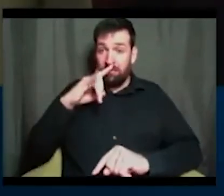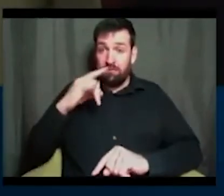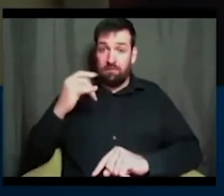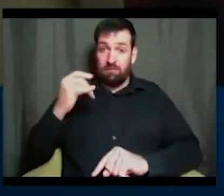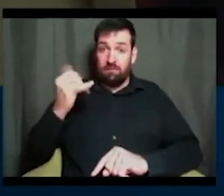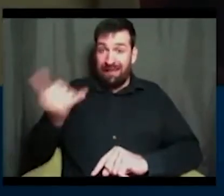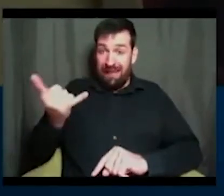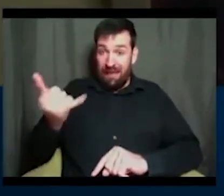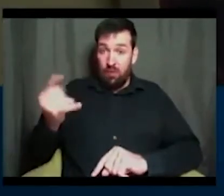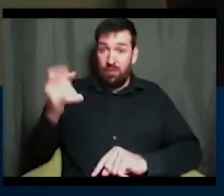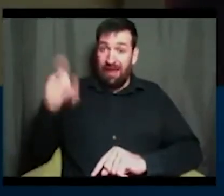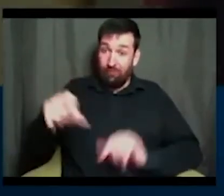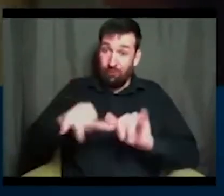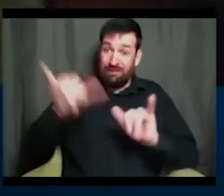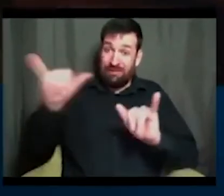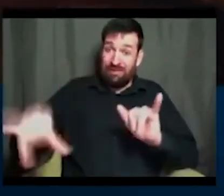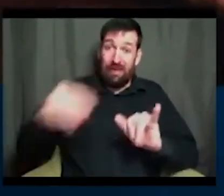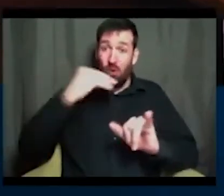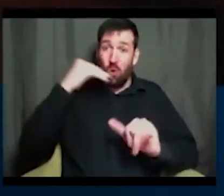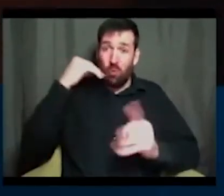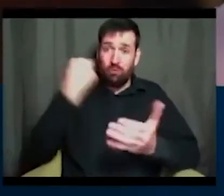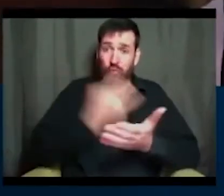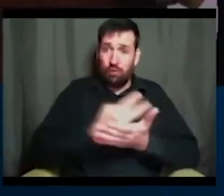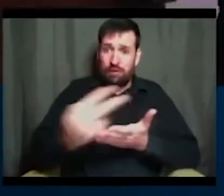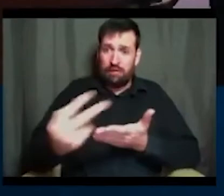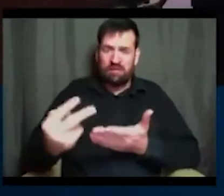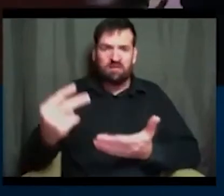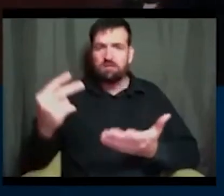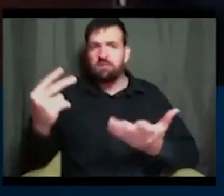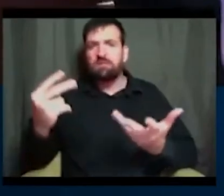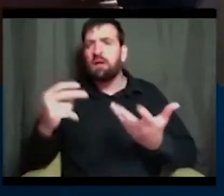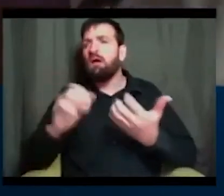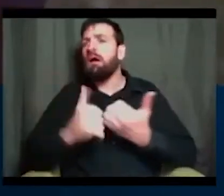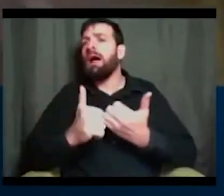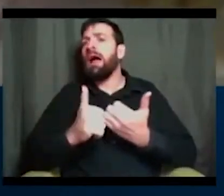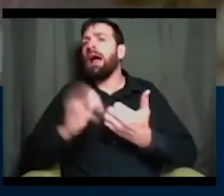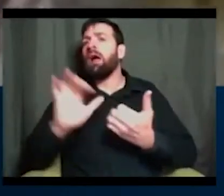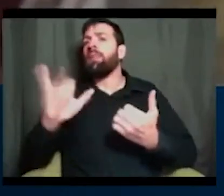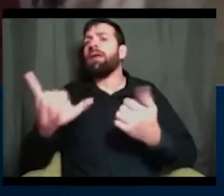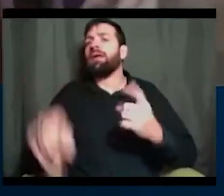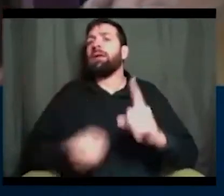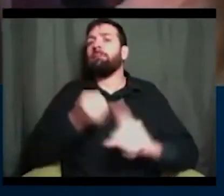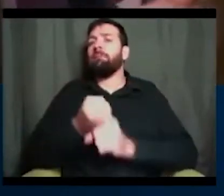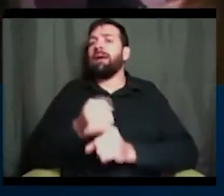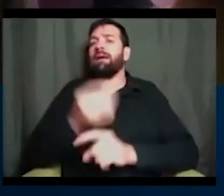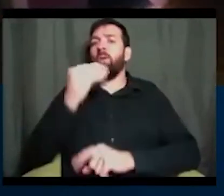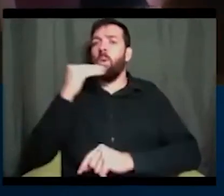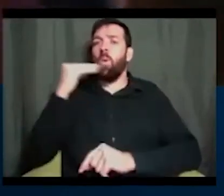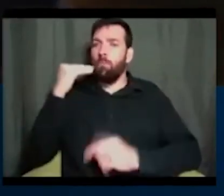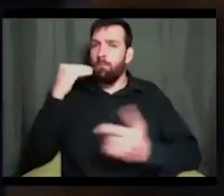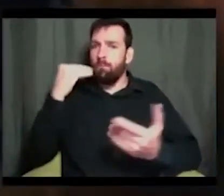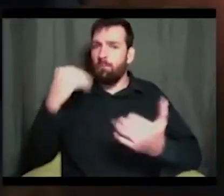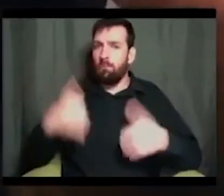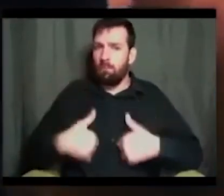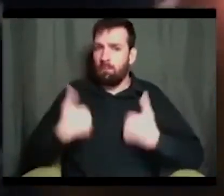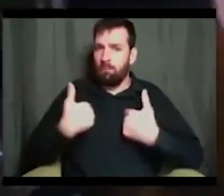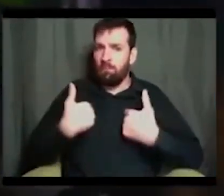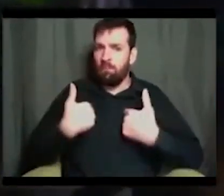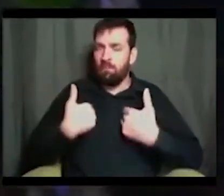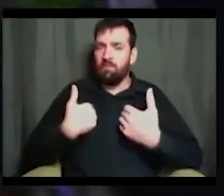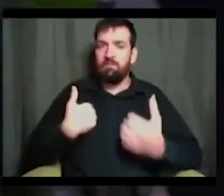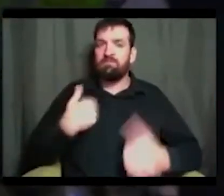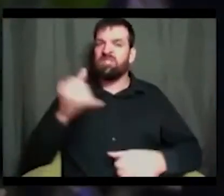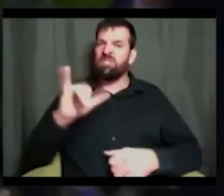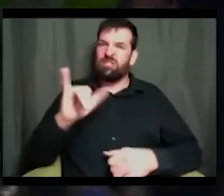for 2 weeks. What exactly is that ripple effect again into that home? And so what we keep seeing is this, it just like kind of compounds on